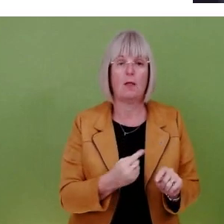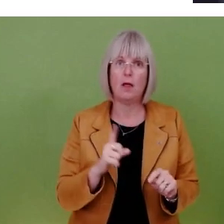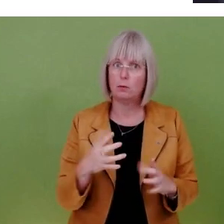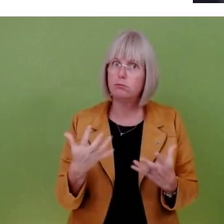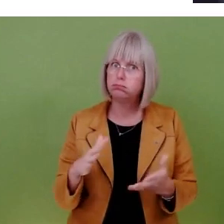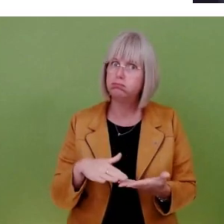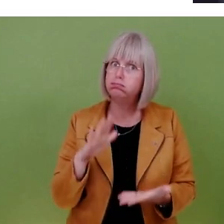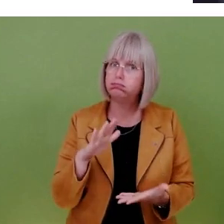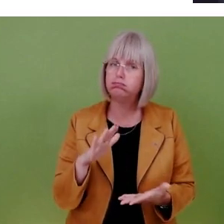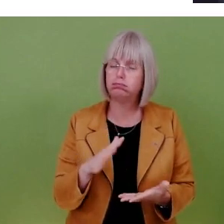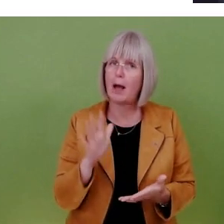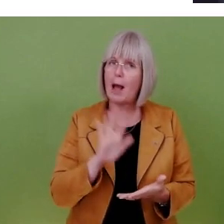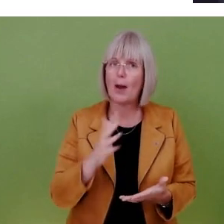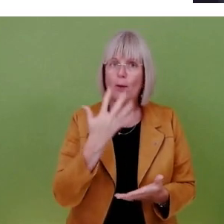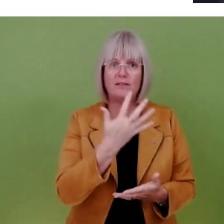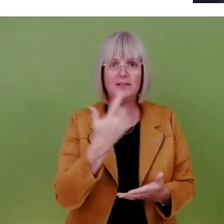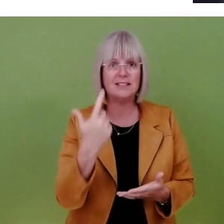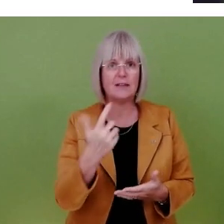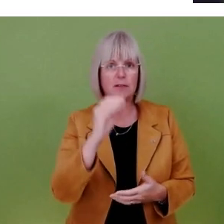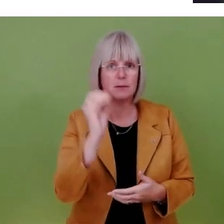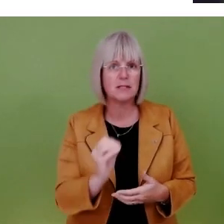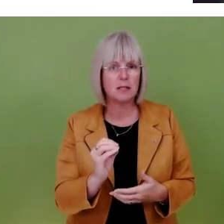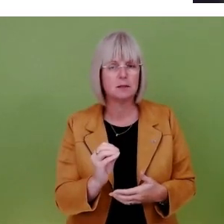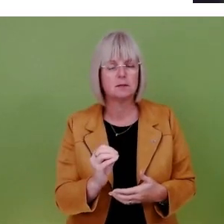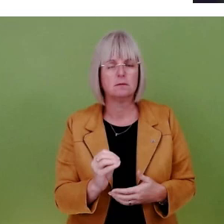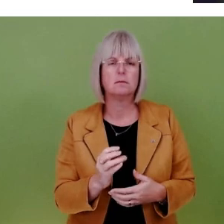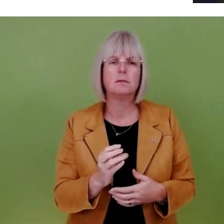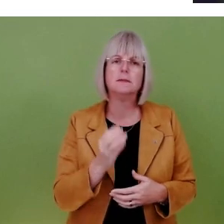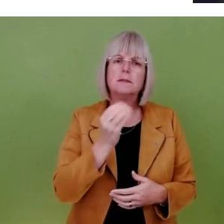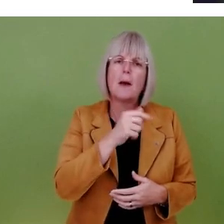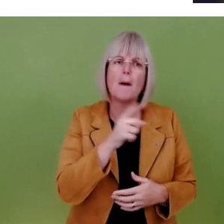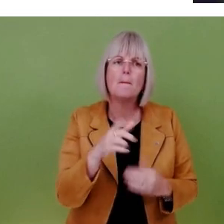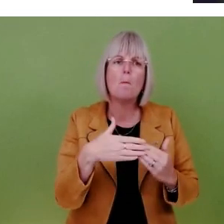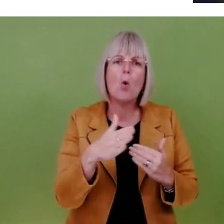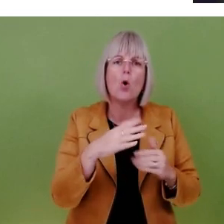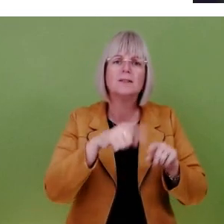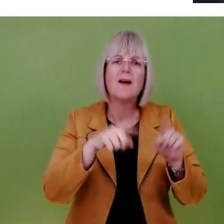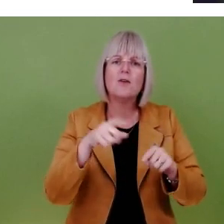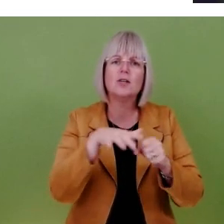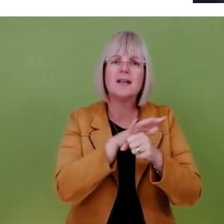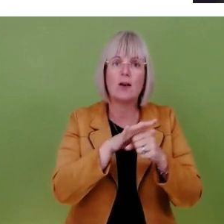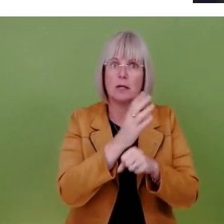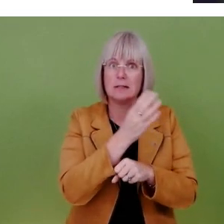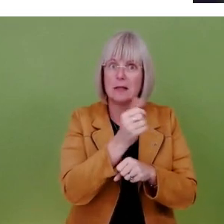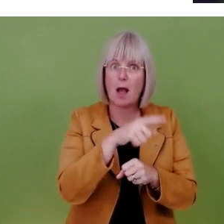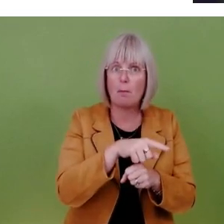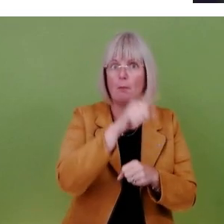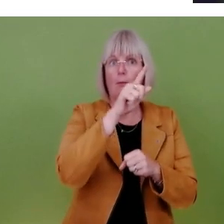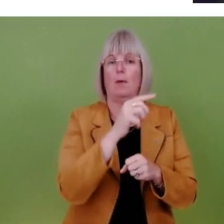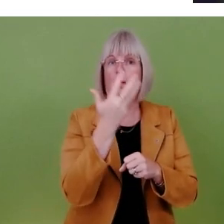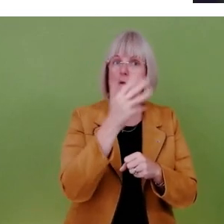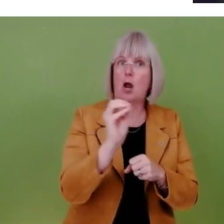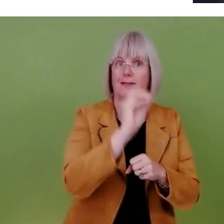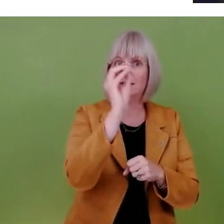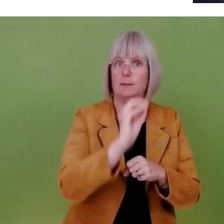about 57%, slightly higher in the more diverse areas of the country, even up to 90%. So hopefully representative